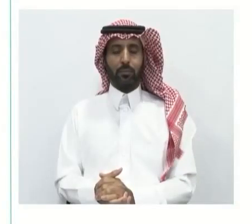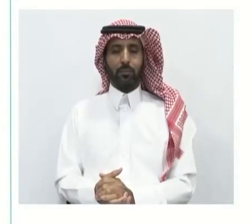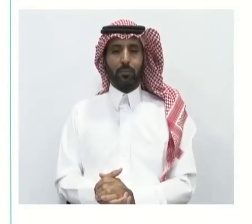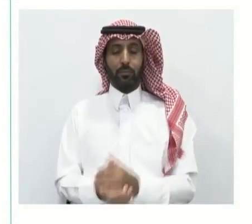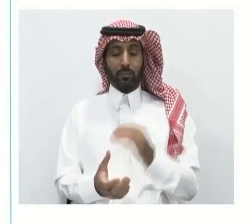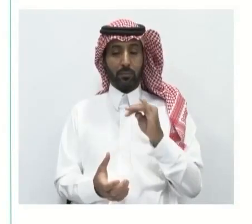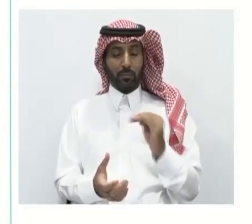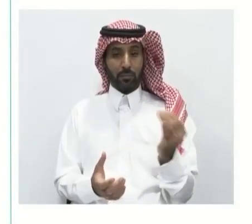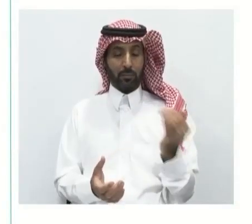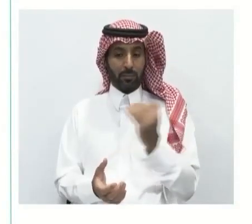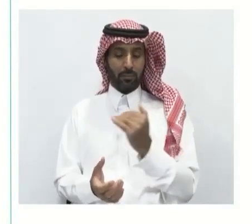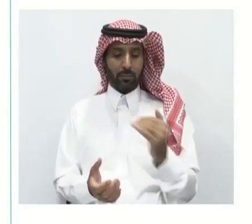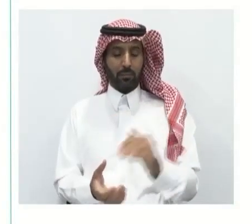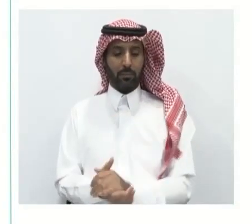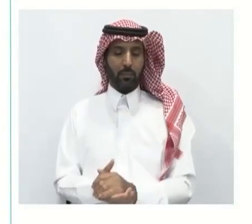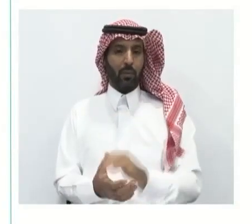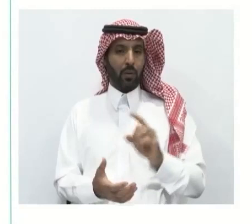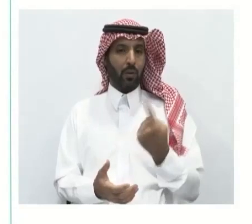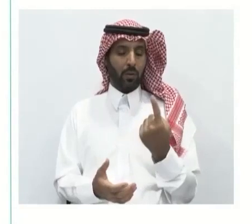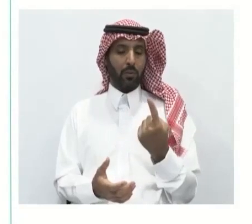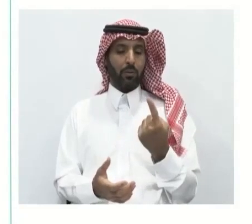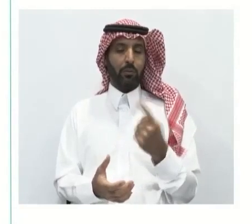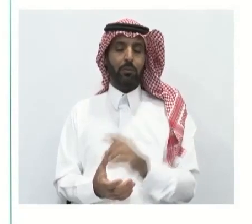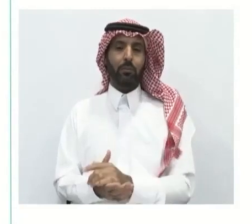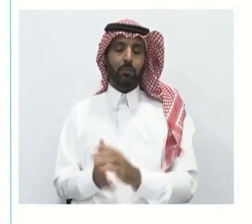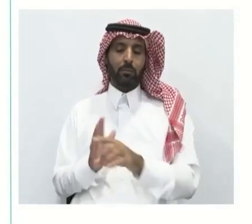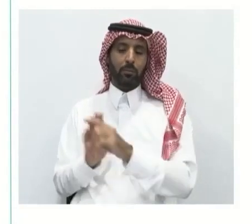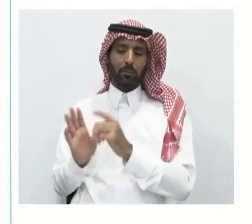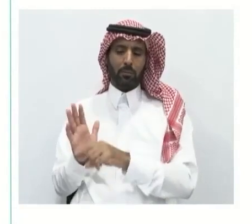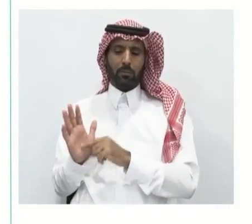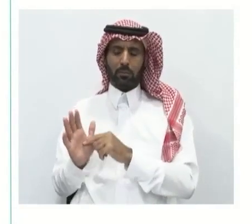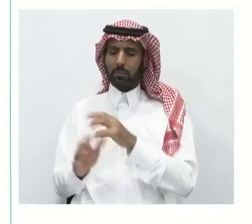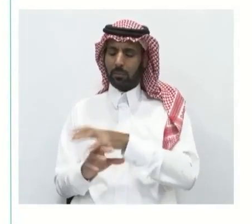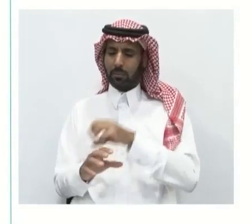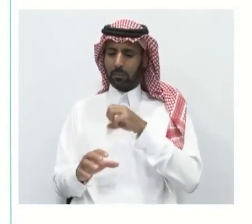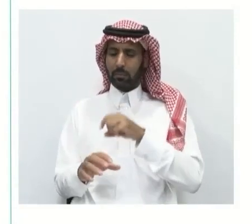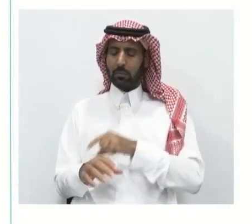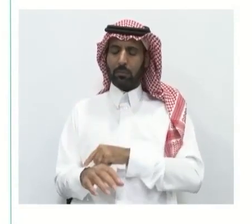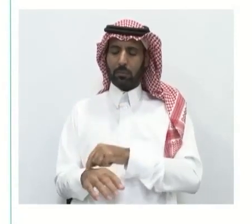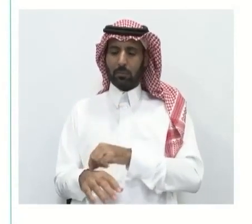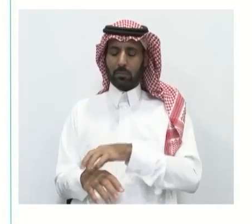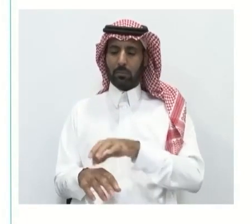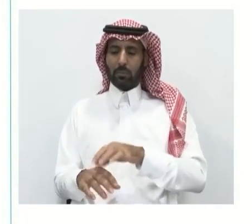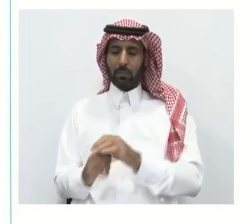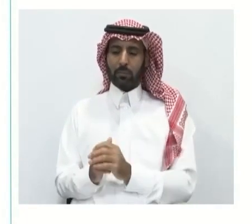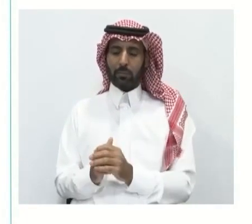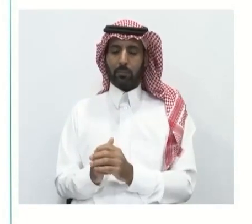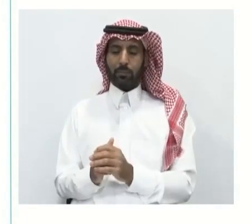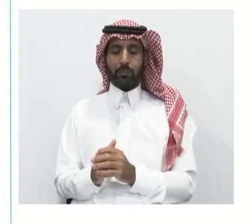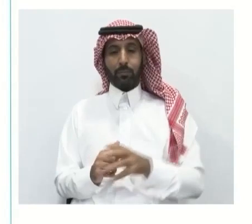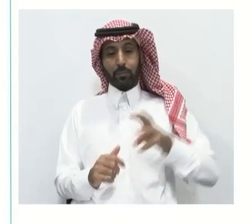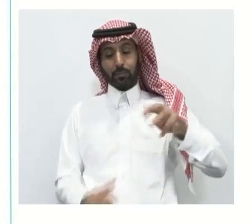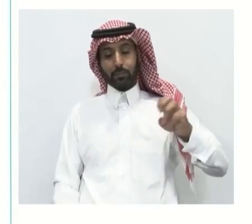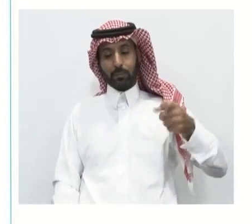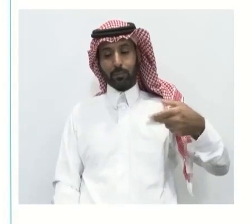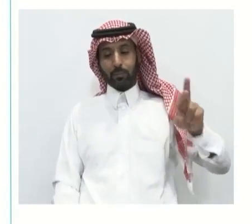answers. Here are the answers. The first one, the case of the stolen jewels. Detective Combs suspects that Mr. Jones took